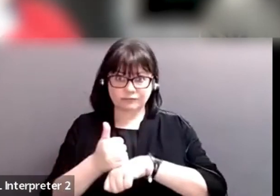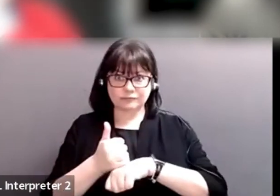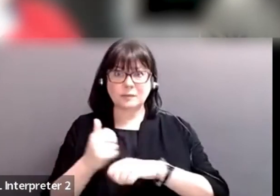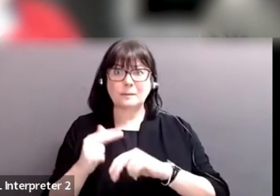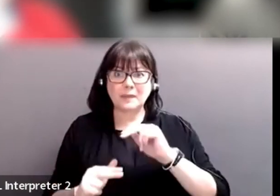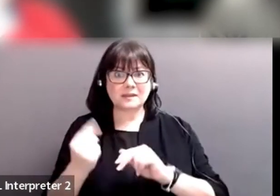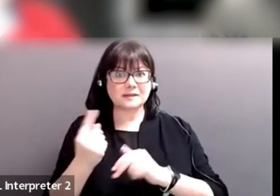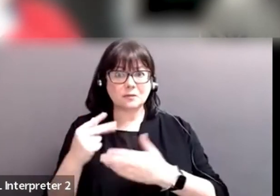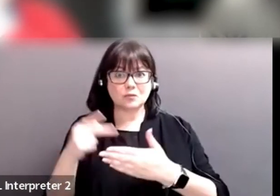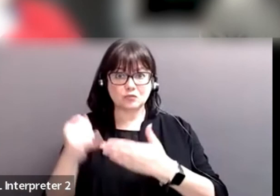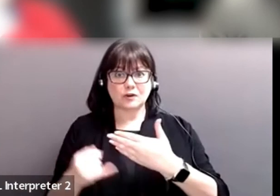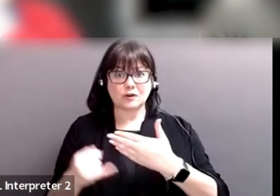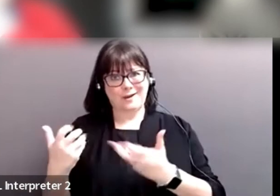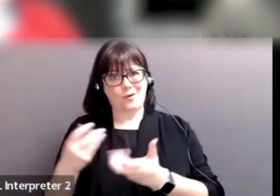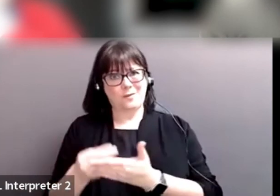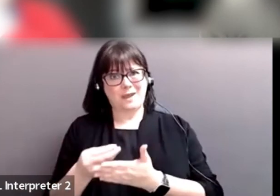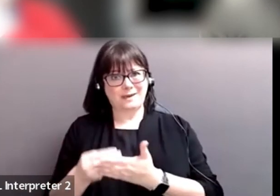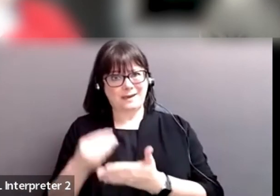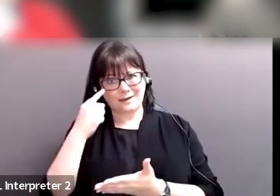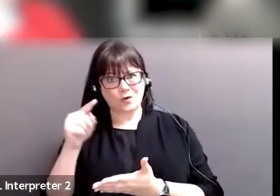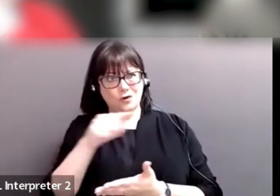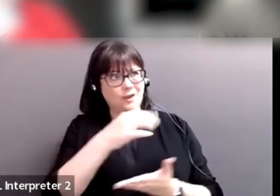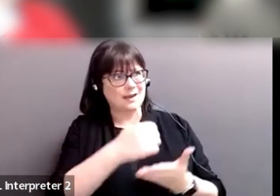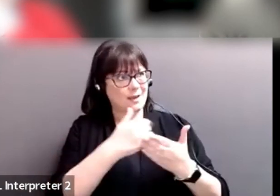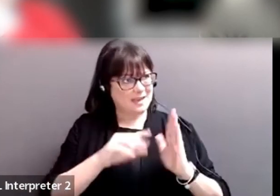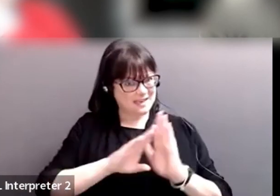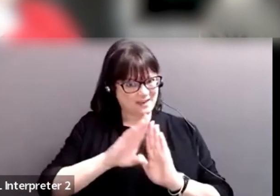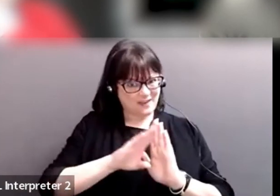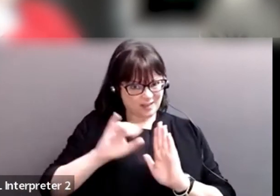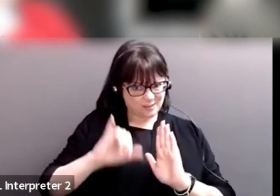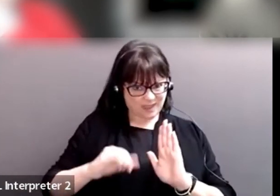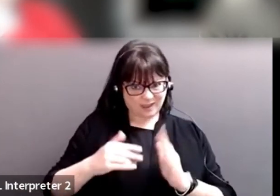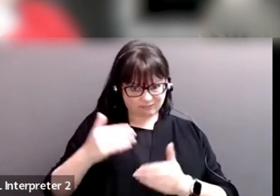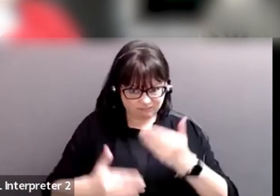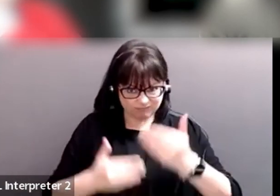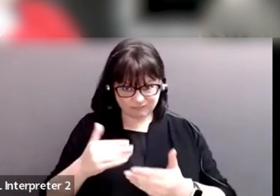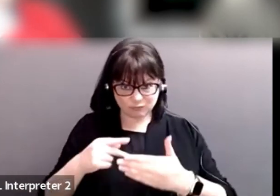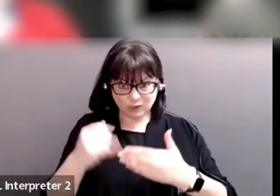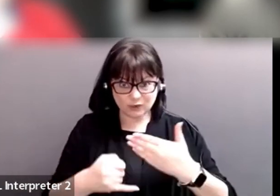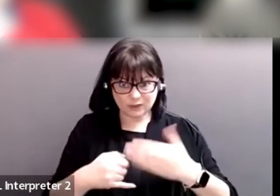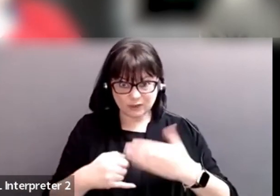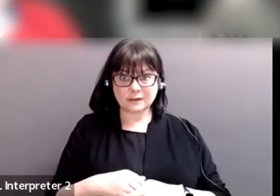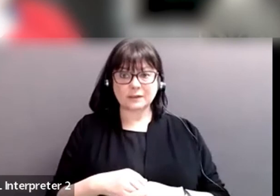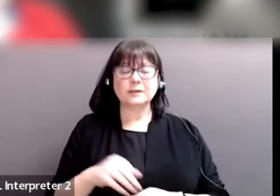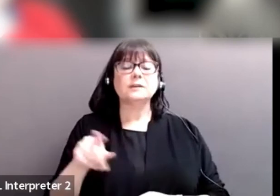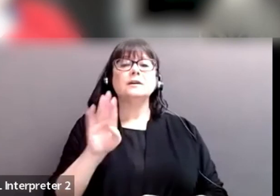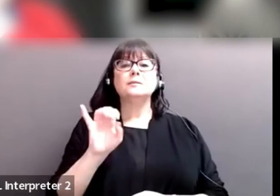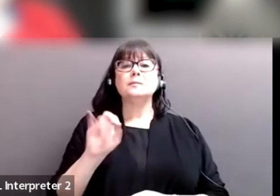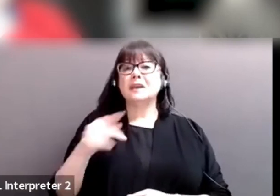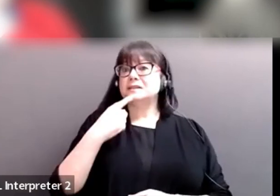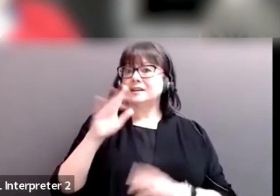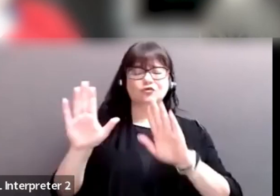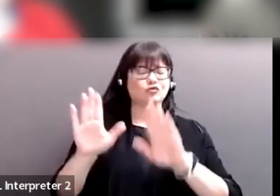get a grant for? Yeah, that is a really good question. So what I'm kind of hearing that as